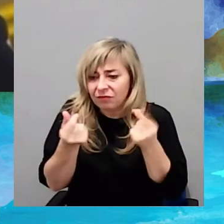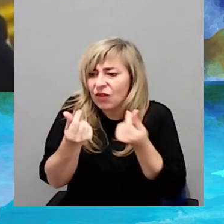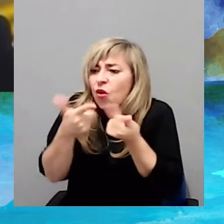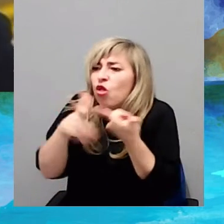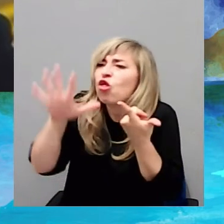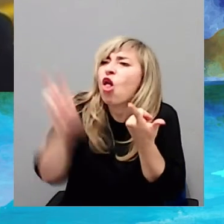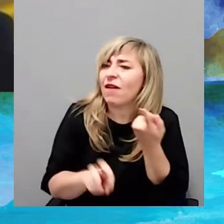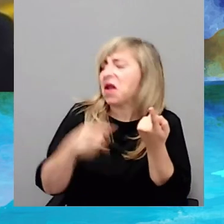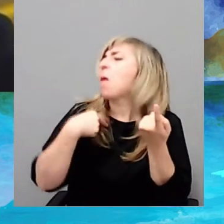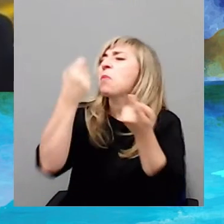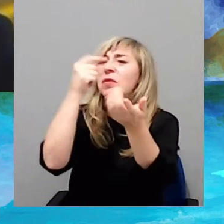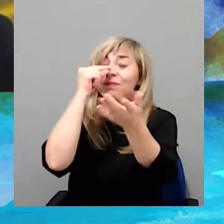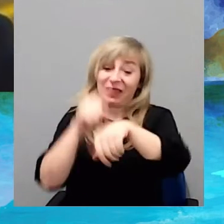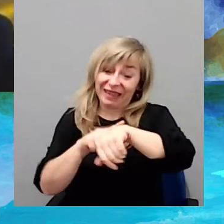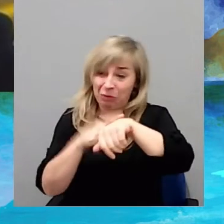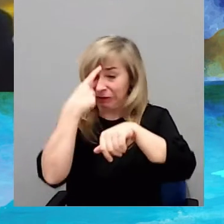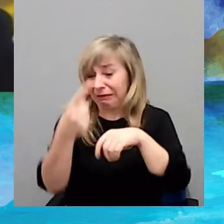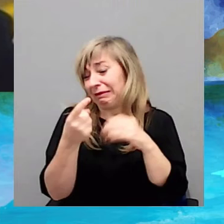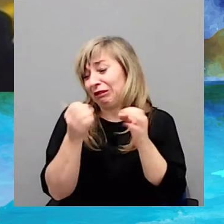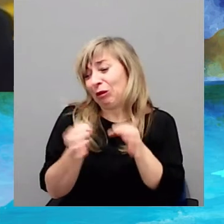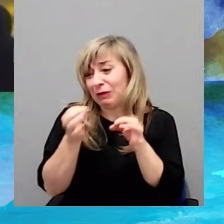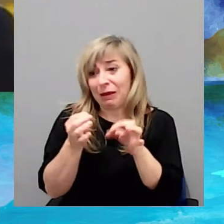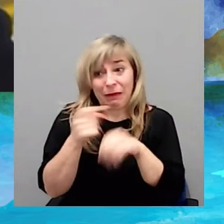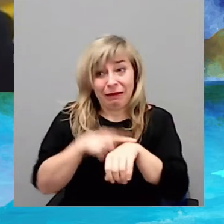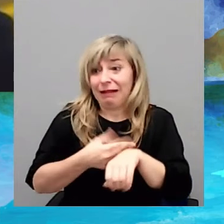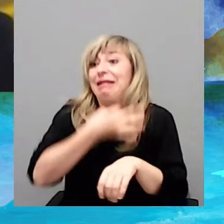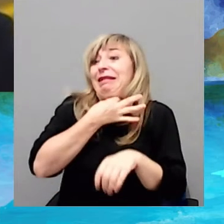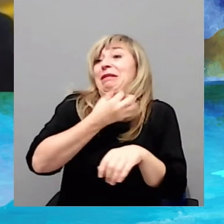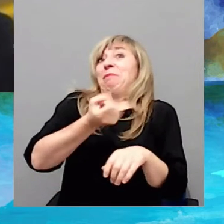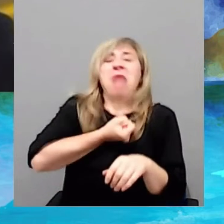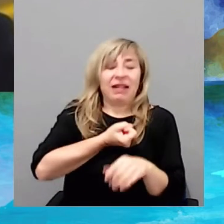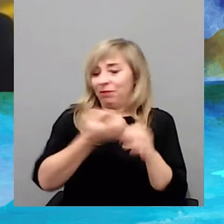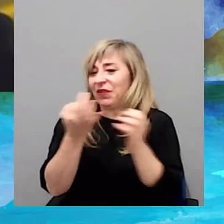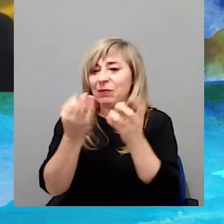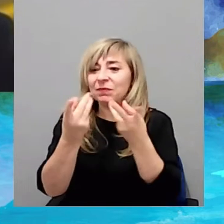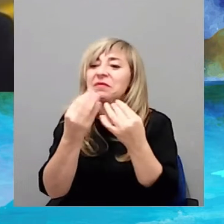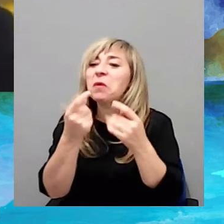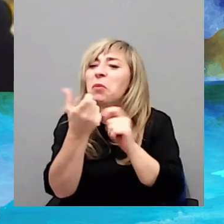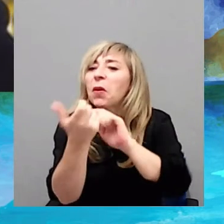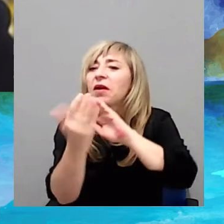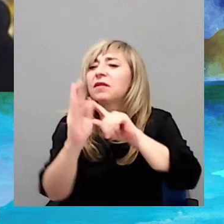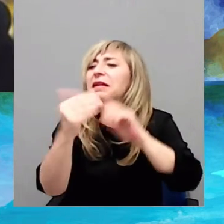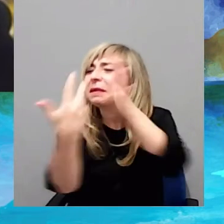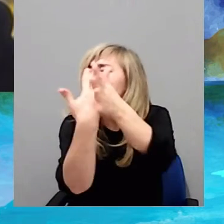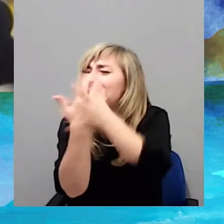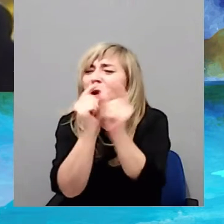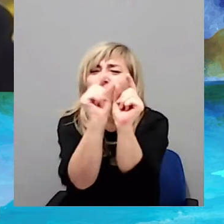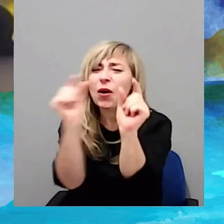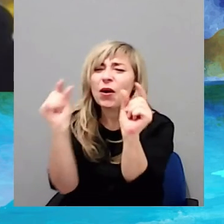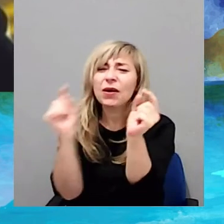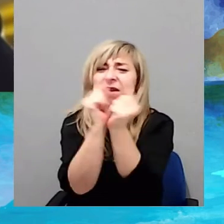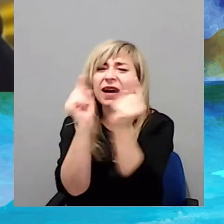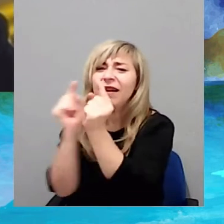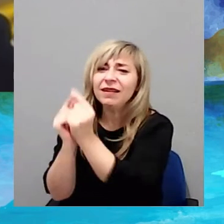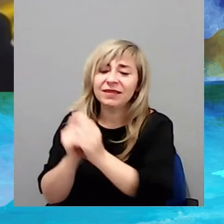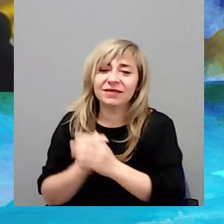answer sé, no me sé qué rather tiempo ya quickly? sabéis que Because, falta, pero sí me w- gustaría conocer otherwise we'll eso run out of y bueno, time. pues But I hombre, would like to know how that me